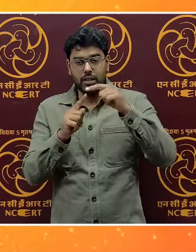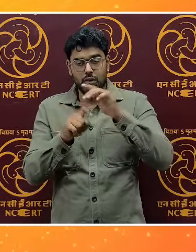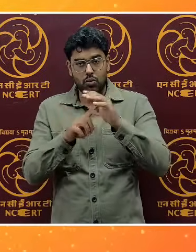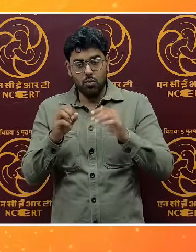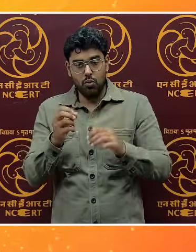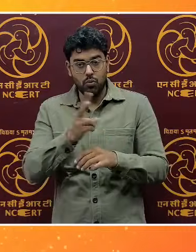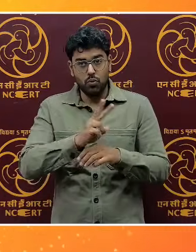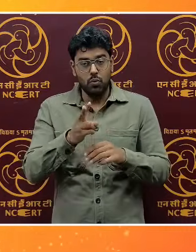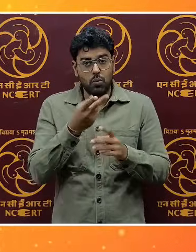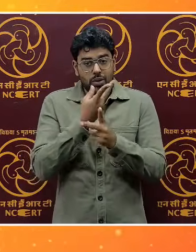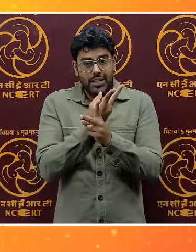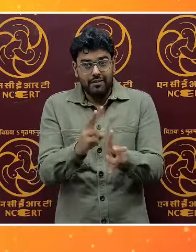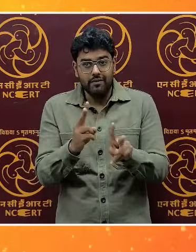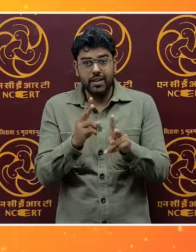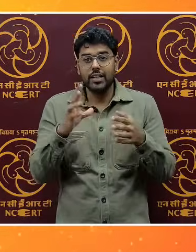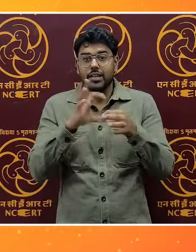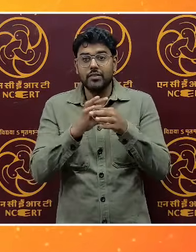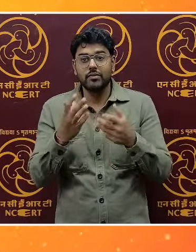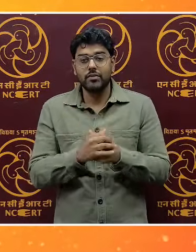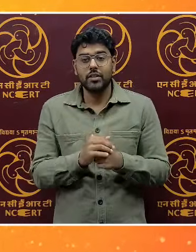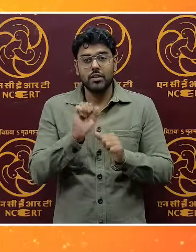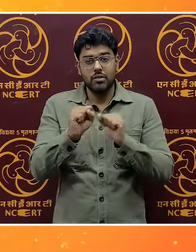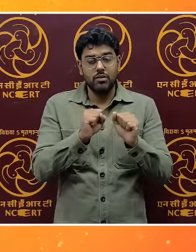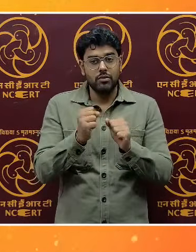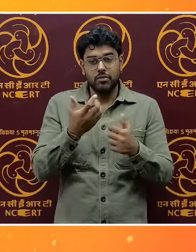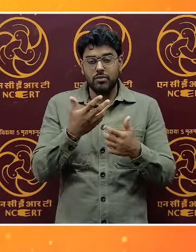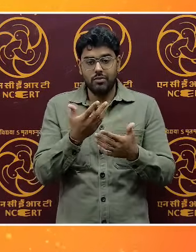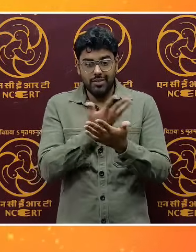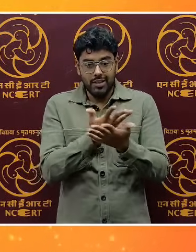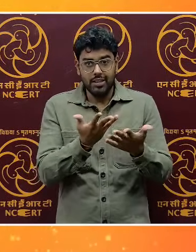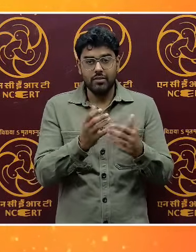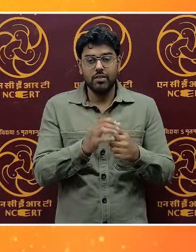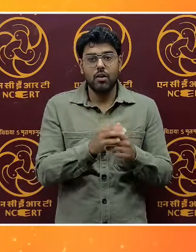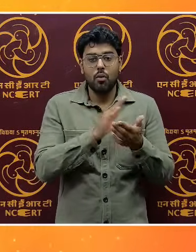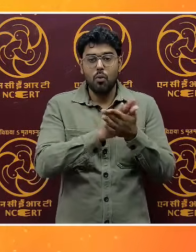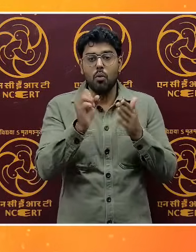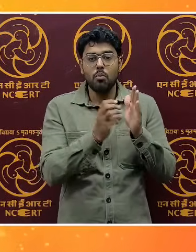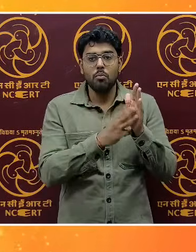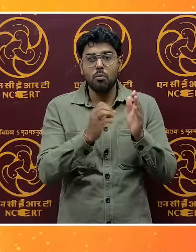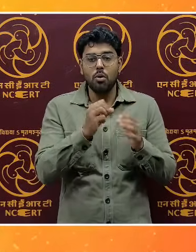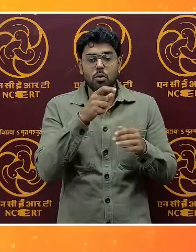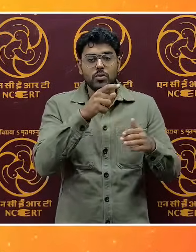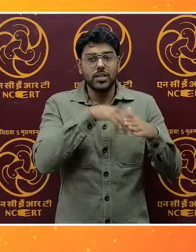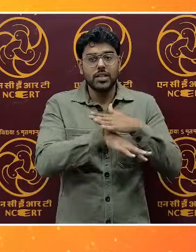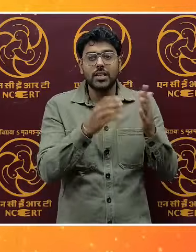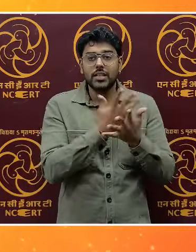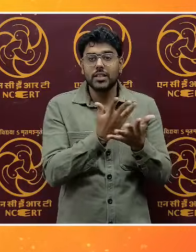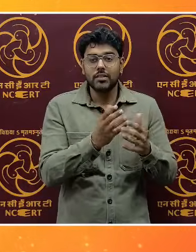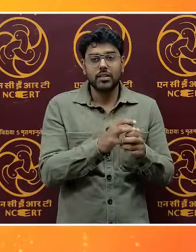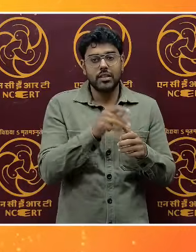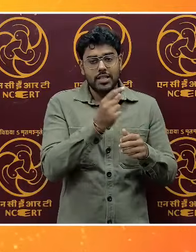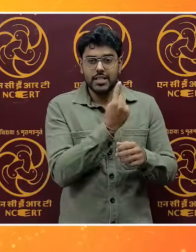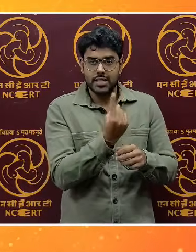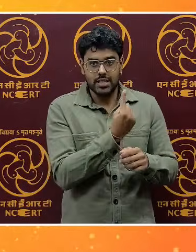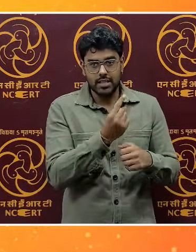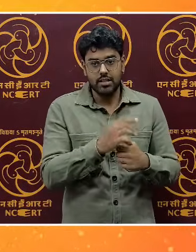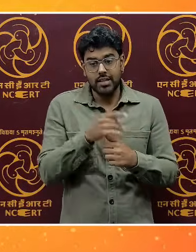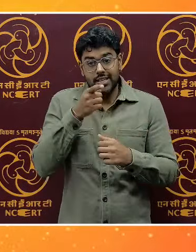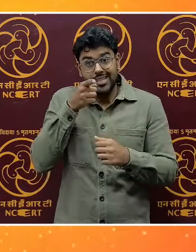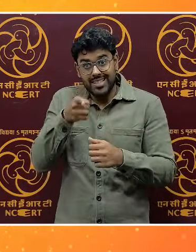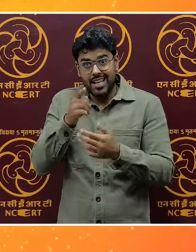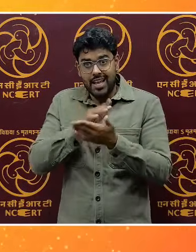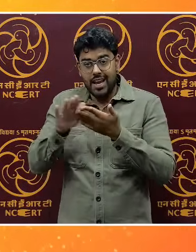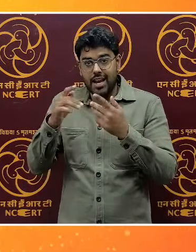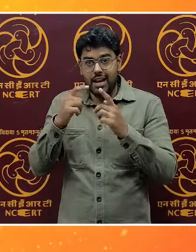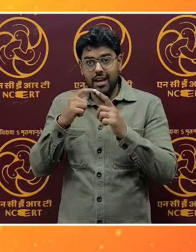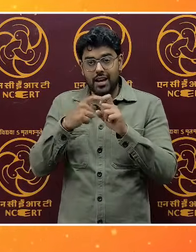are differentiated based on their composition. For homogeneous mixtures, the composition is uniform, and for heterogeneous